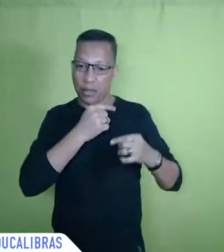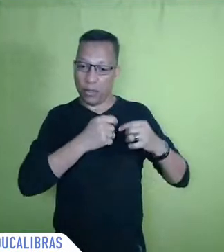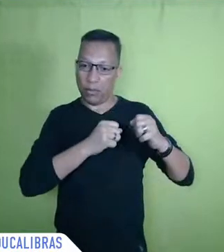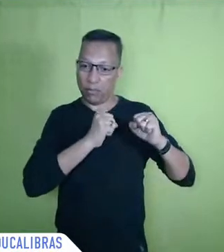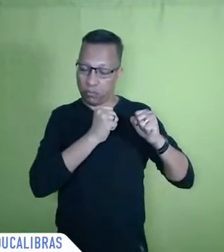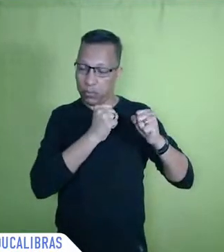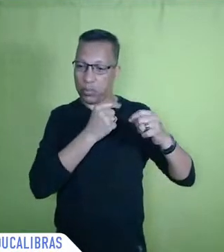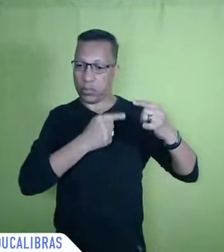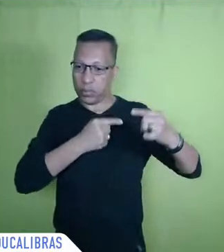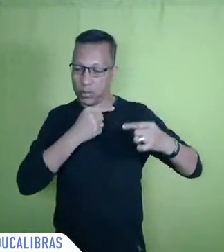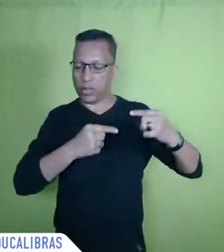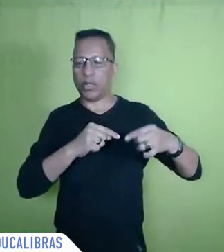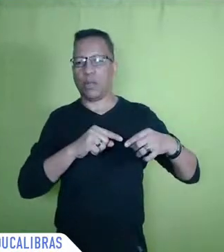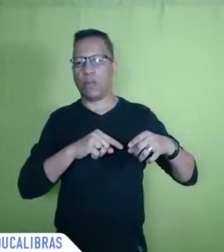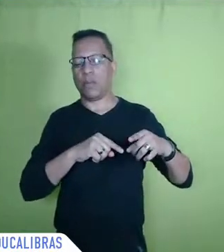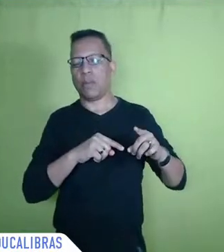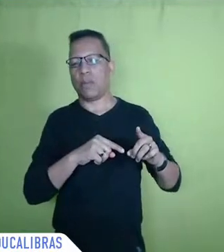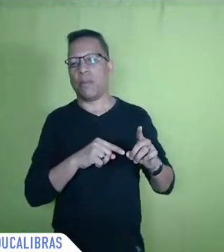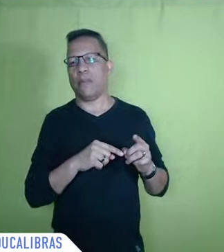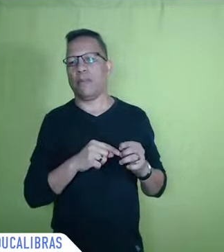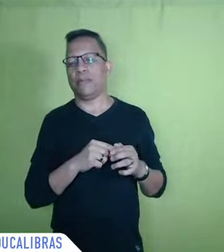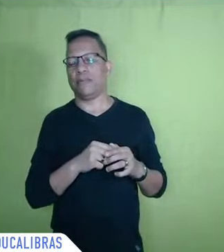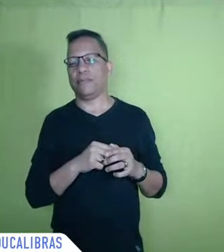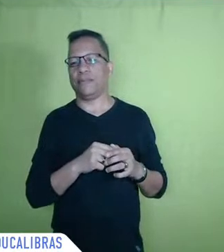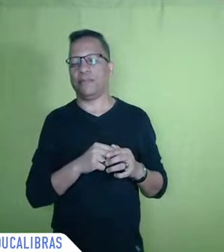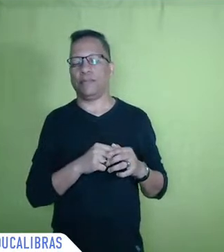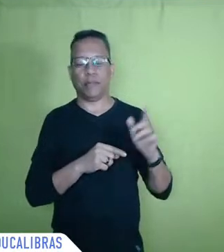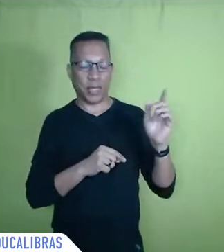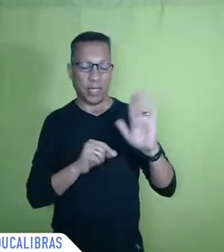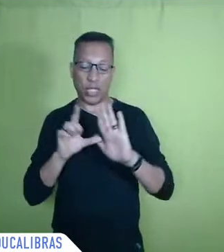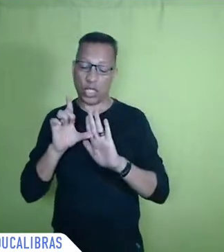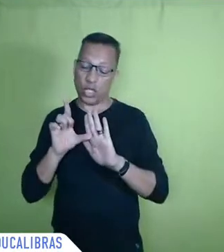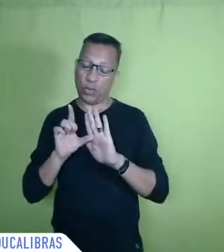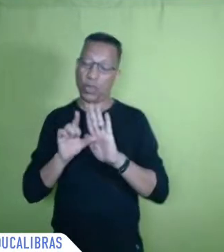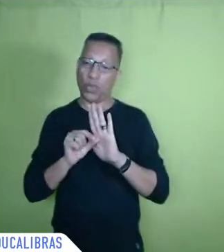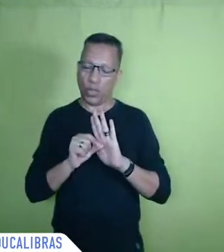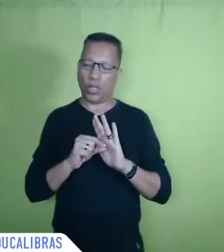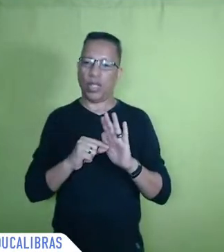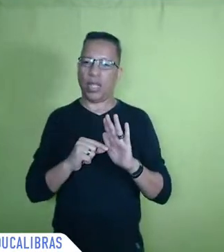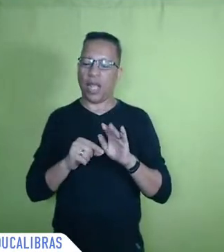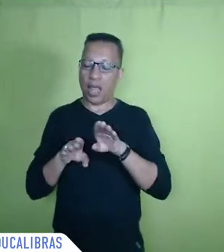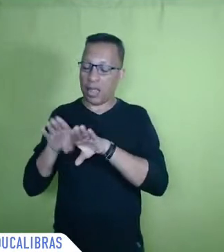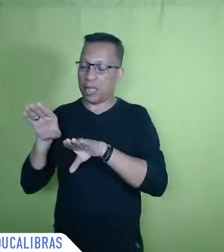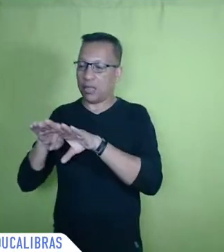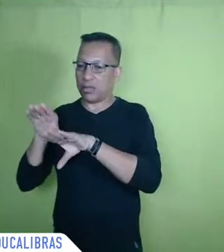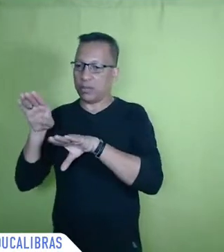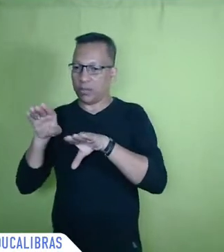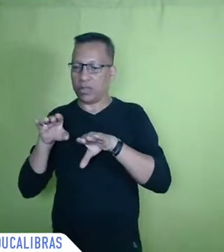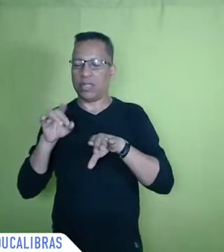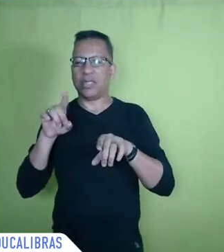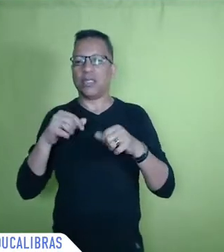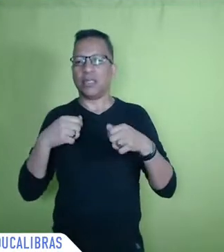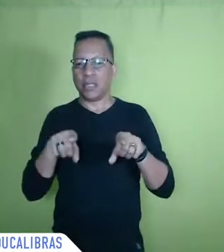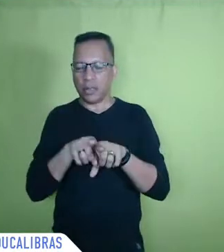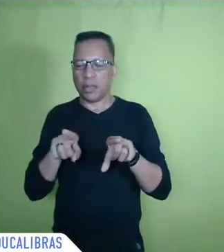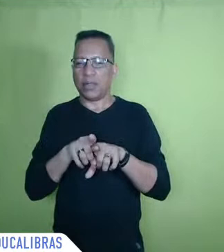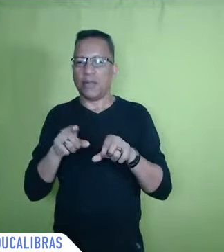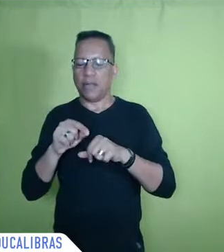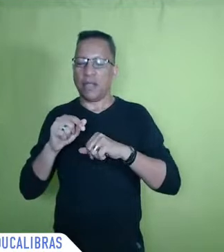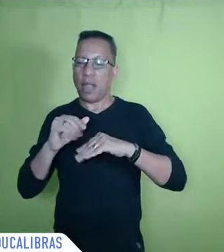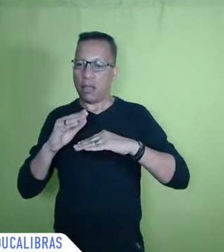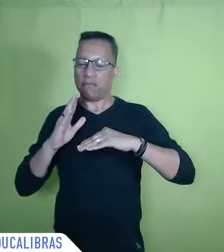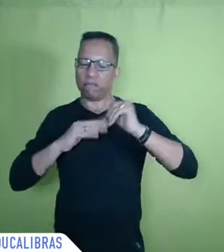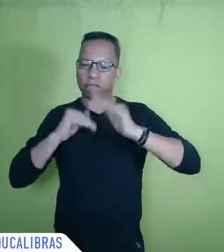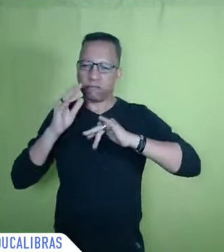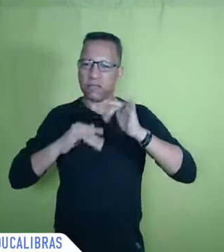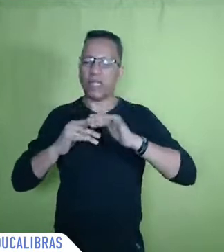country. For instance, saying, to elites, would you be willing for your income to grow a